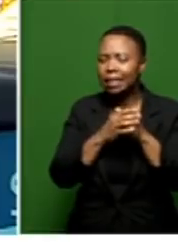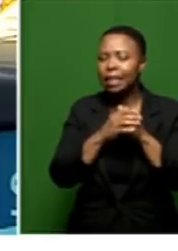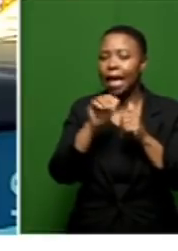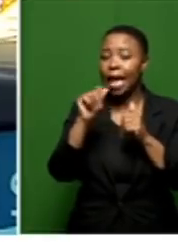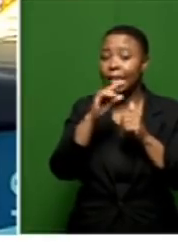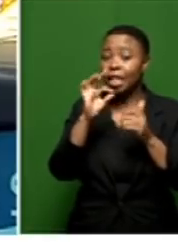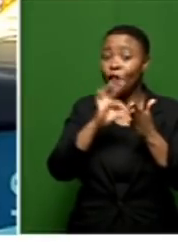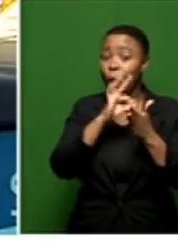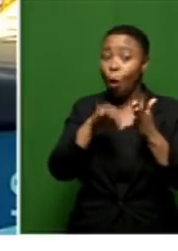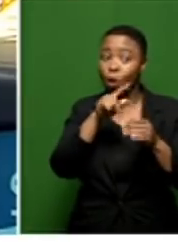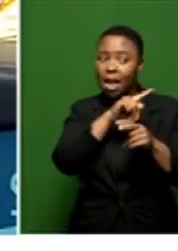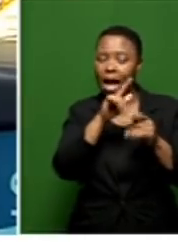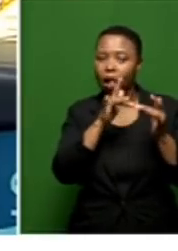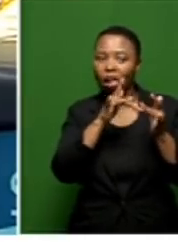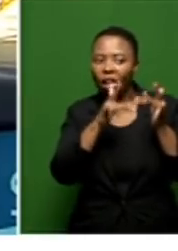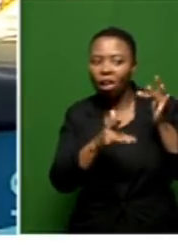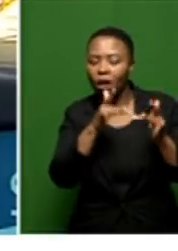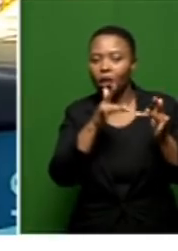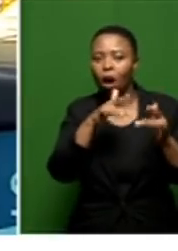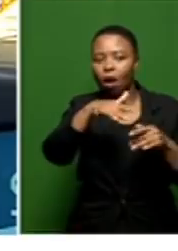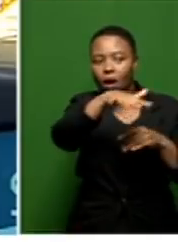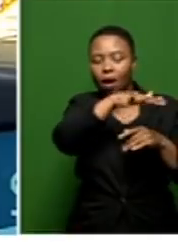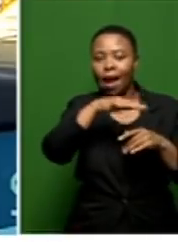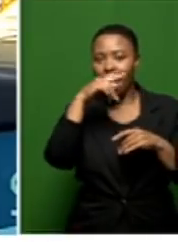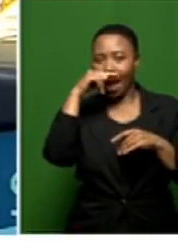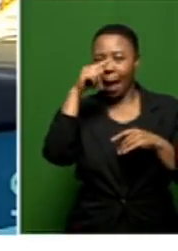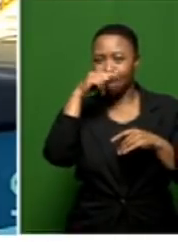ANC voters, certainly in the urban areas,